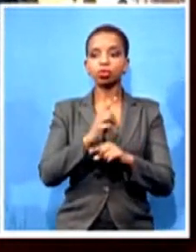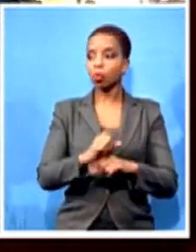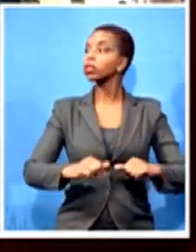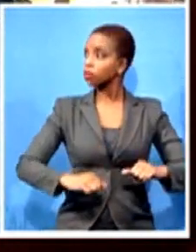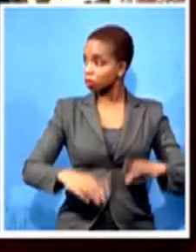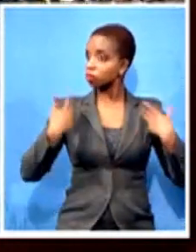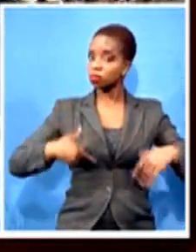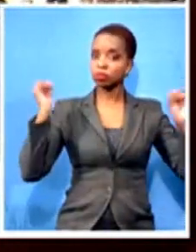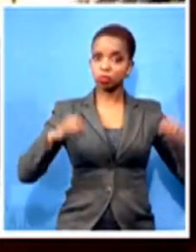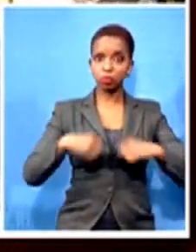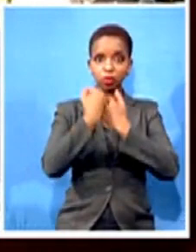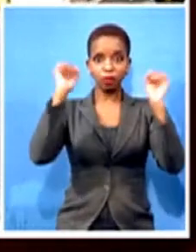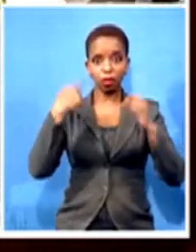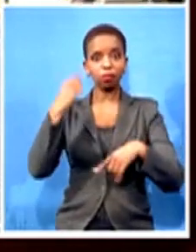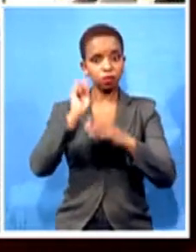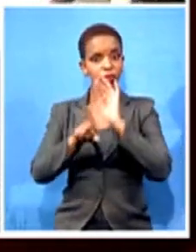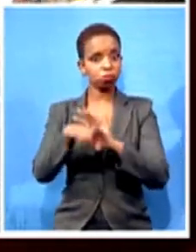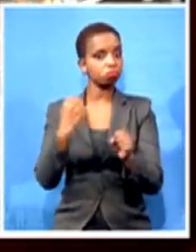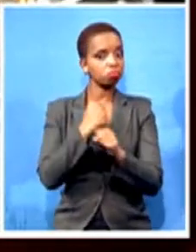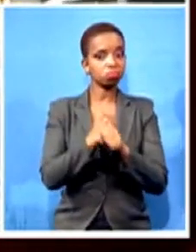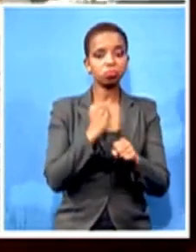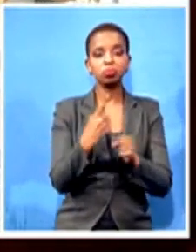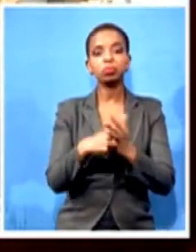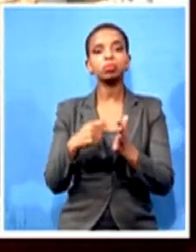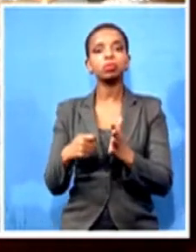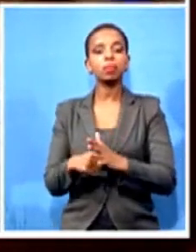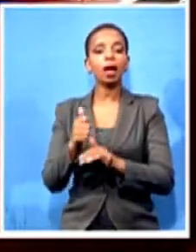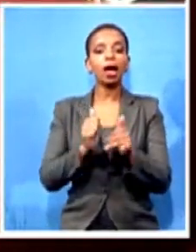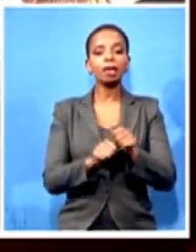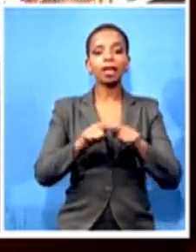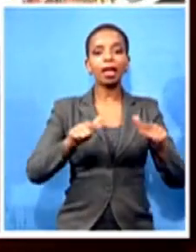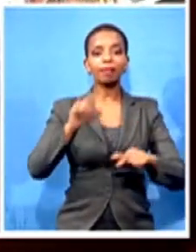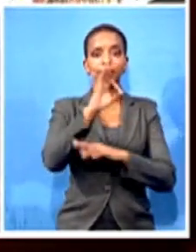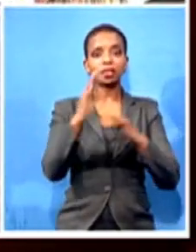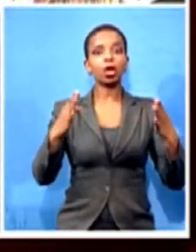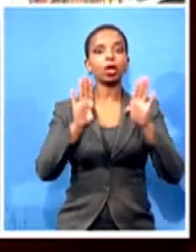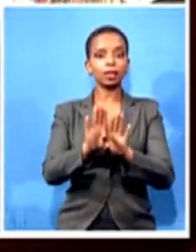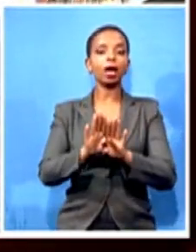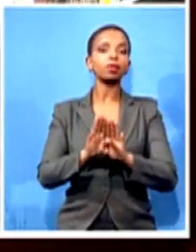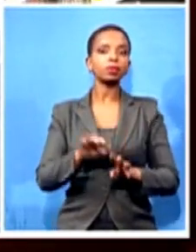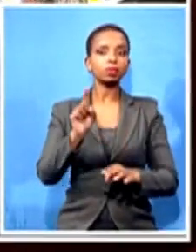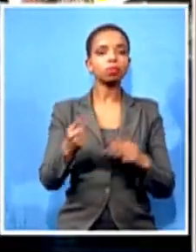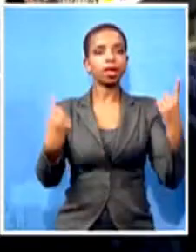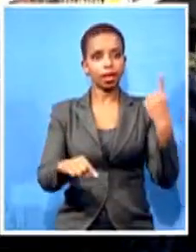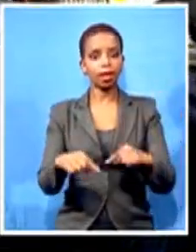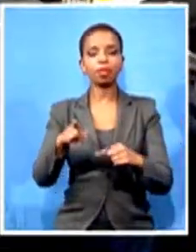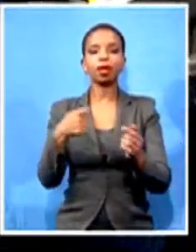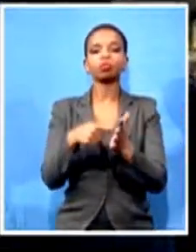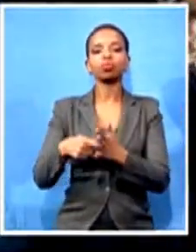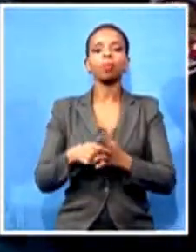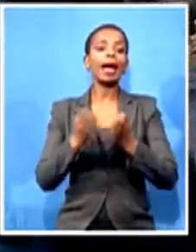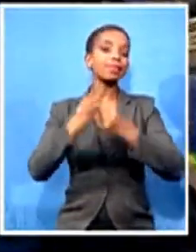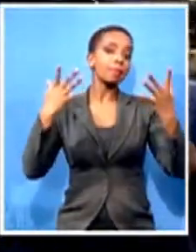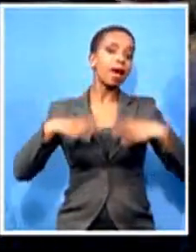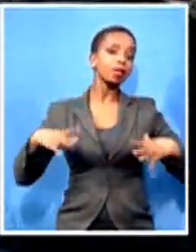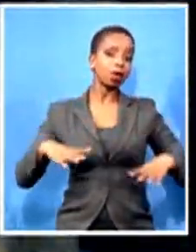lockdown regulations. They will just come here and get as many items of clothing as they can possibly buy, some of it to resell as well, just to make